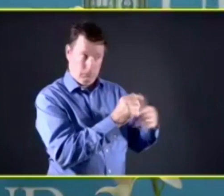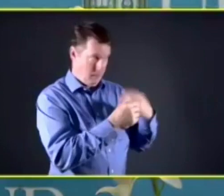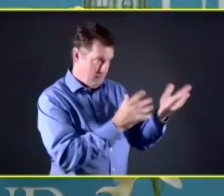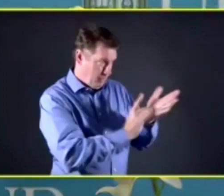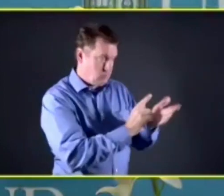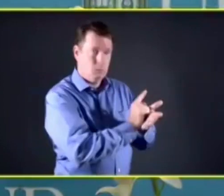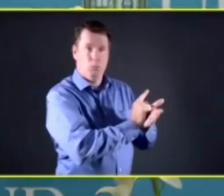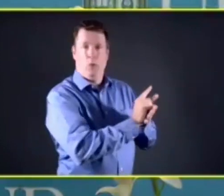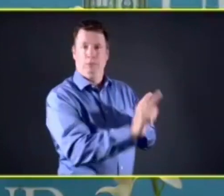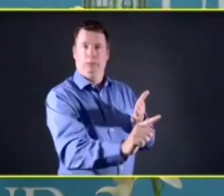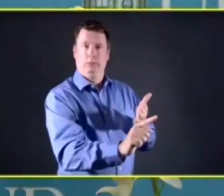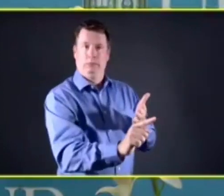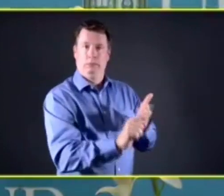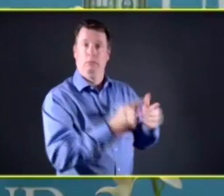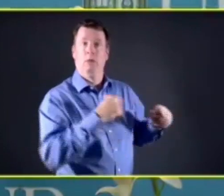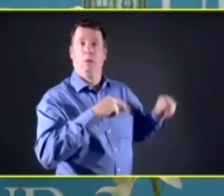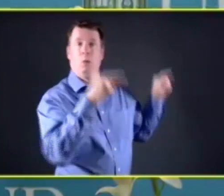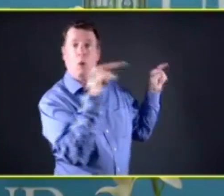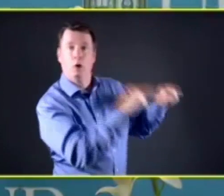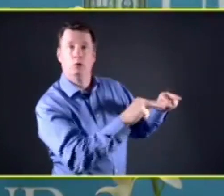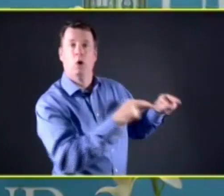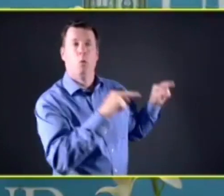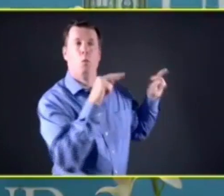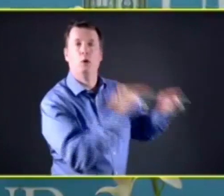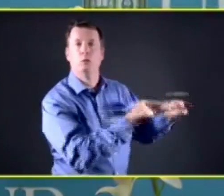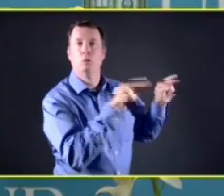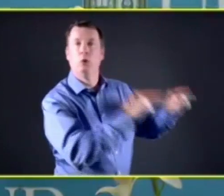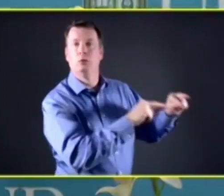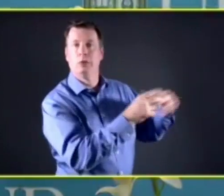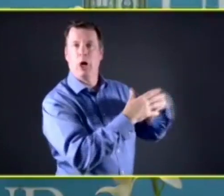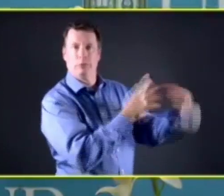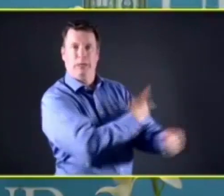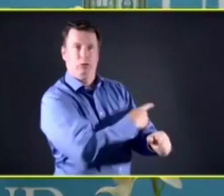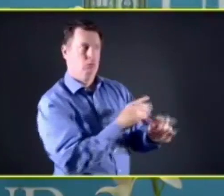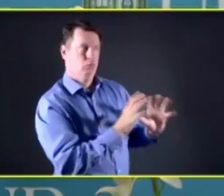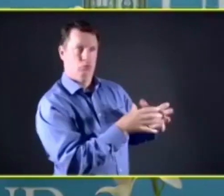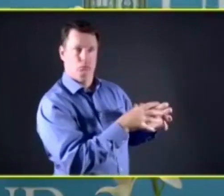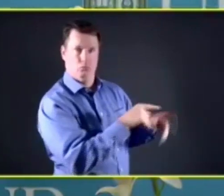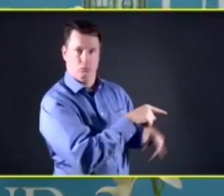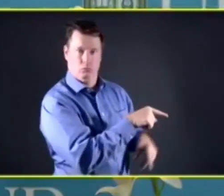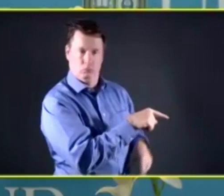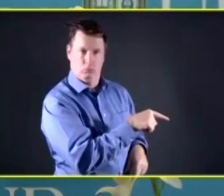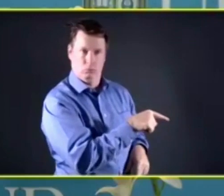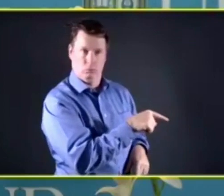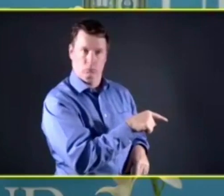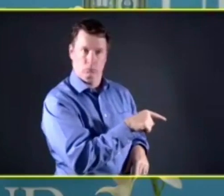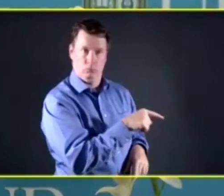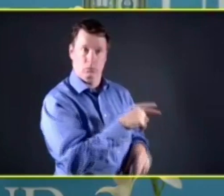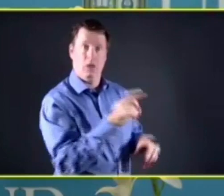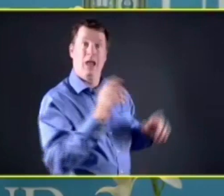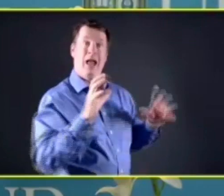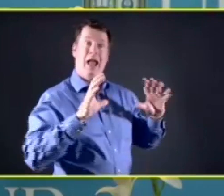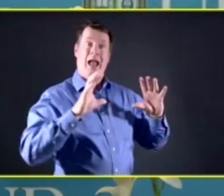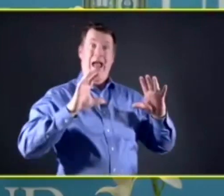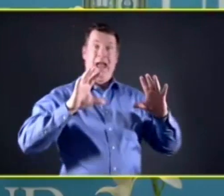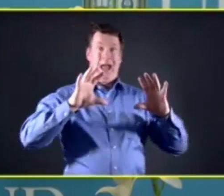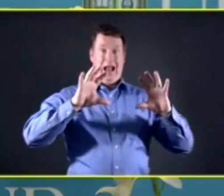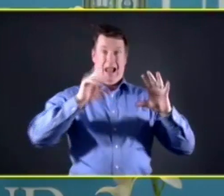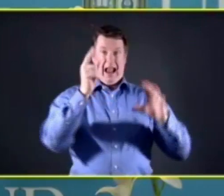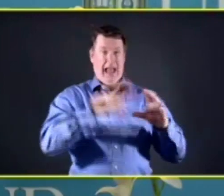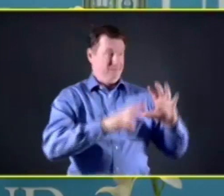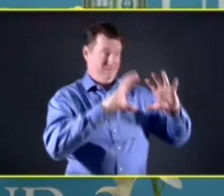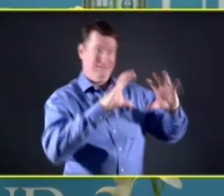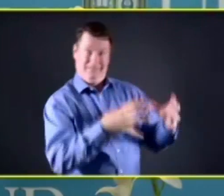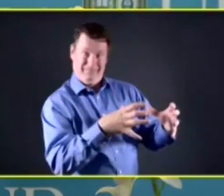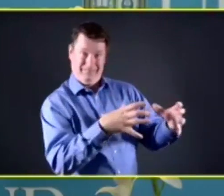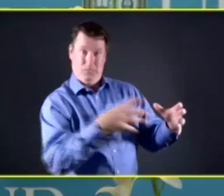up later, break the blind, see who got treatment, who got control, and then have our answers. Do you have a